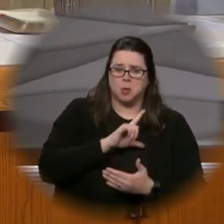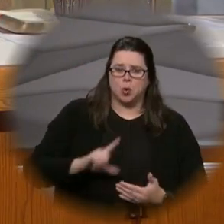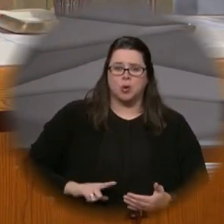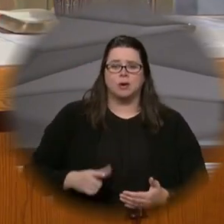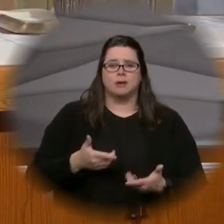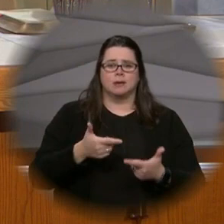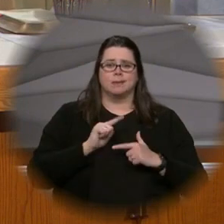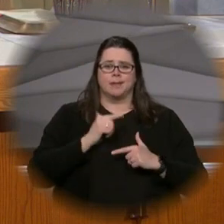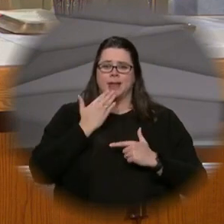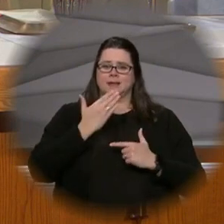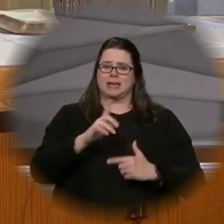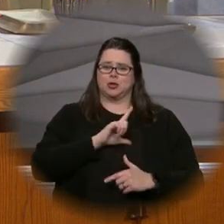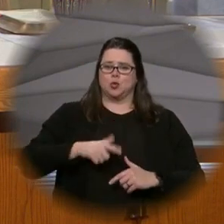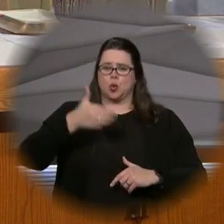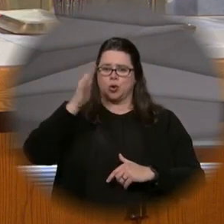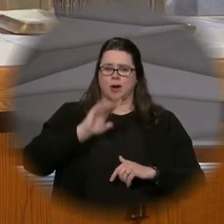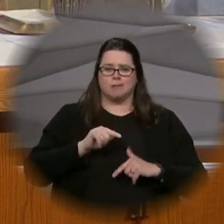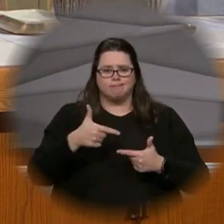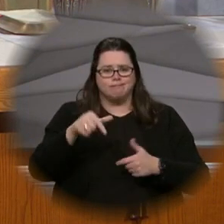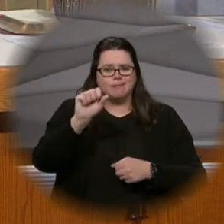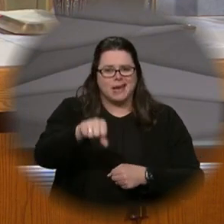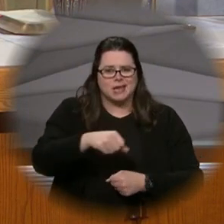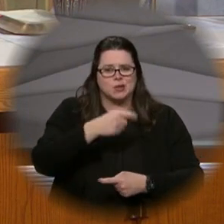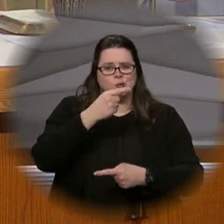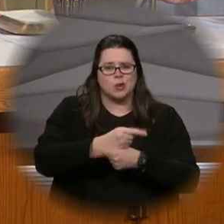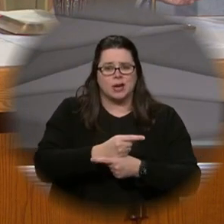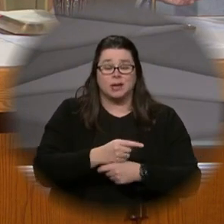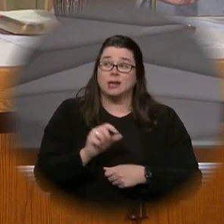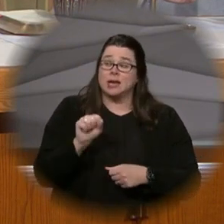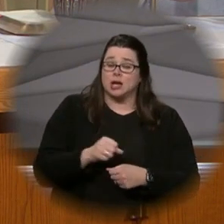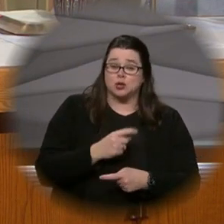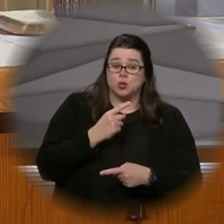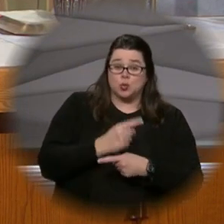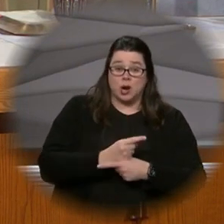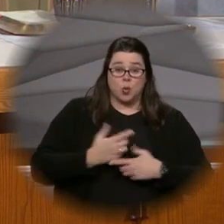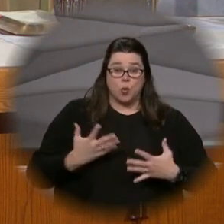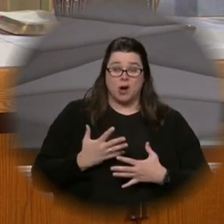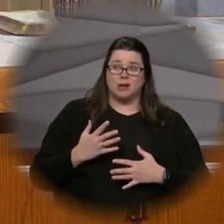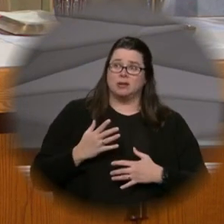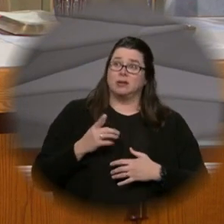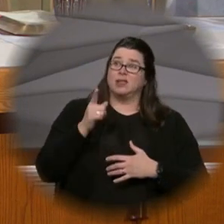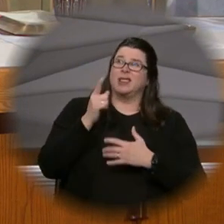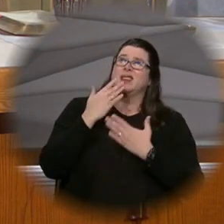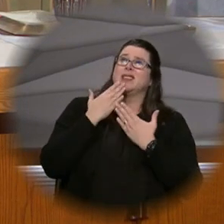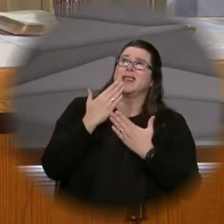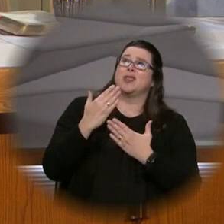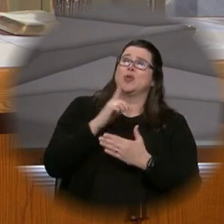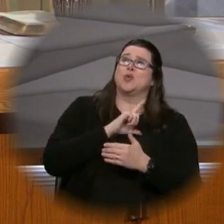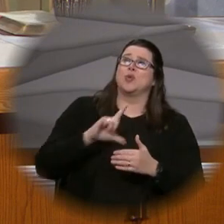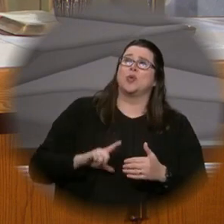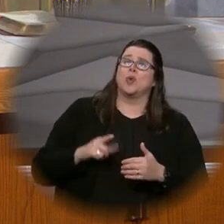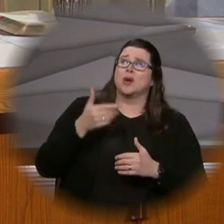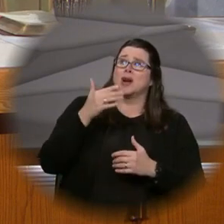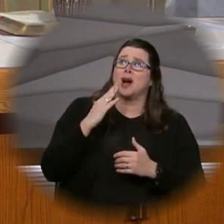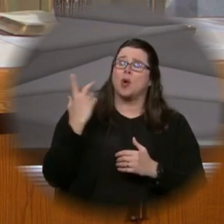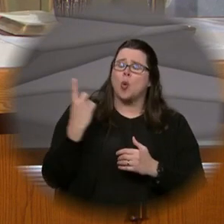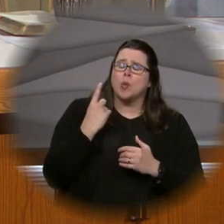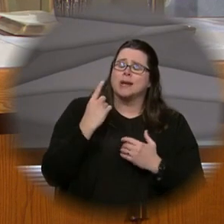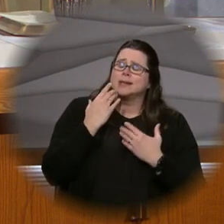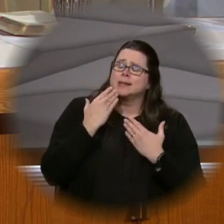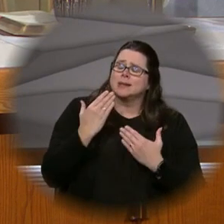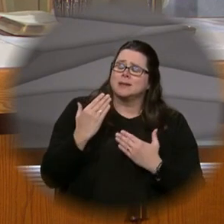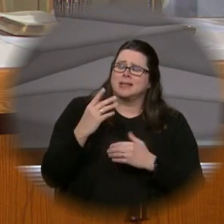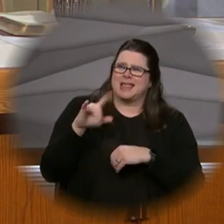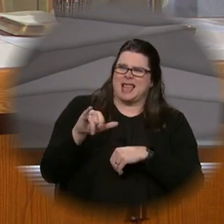give thanks to the Lord our God. It is right and just. It is truly right and just, our duty and our salvation, always and everywhere to give you